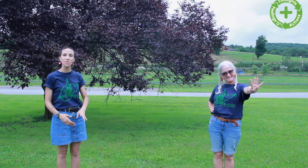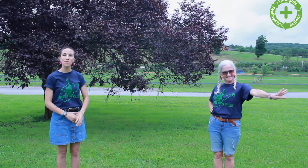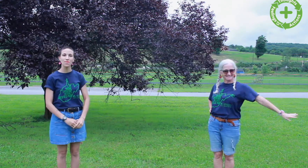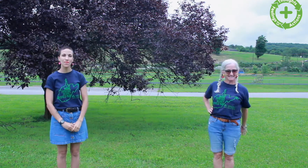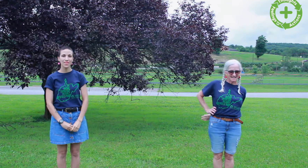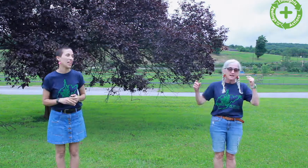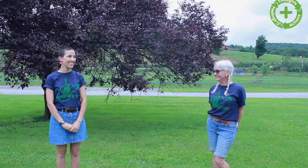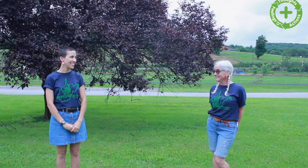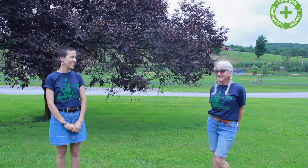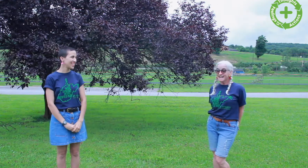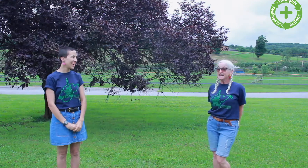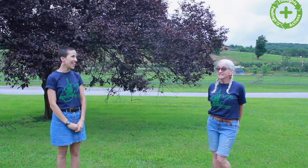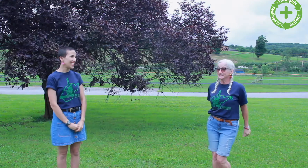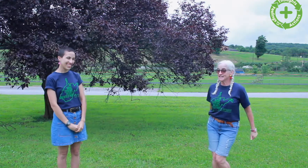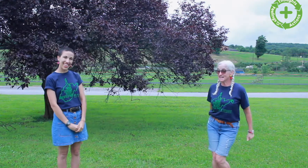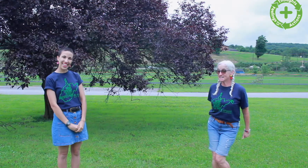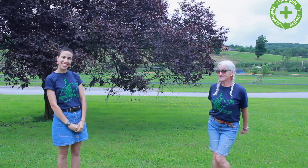primaria.